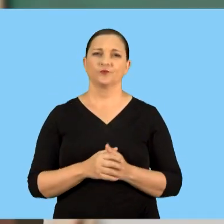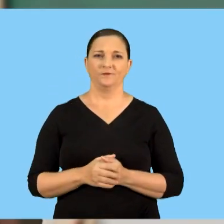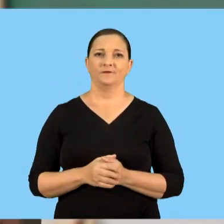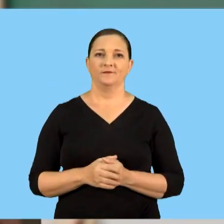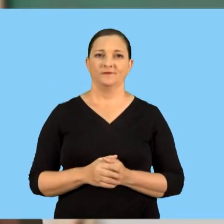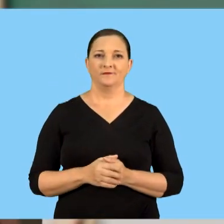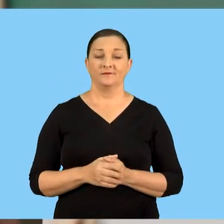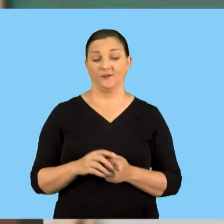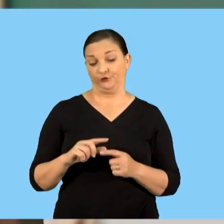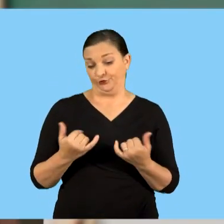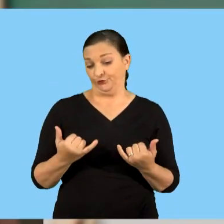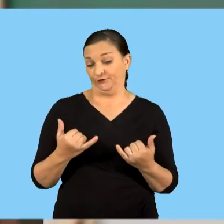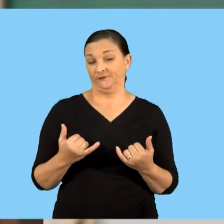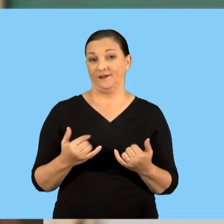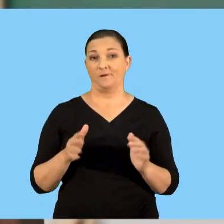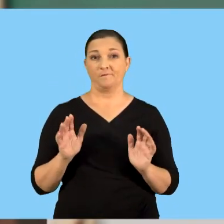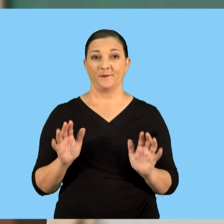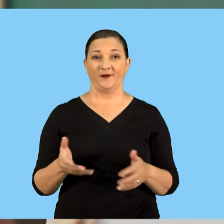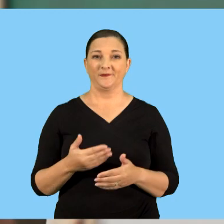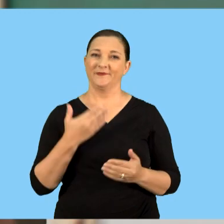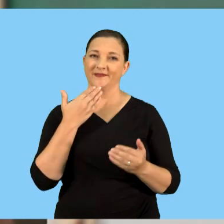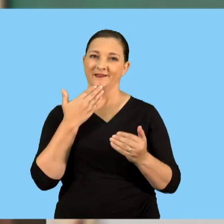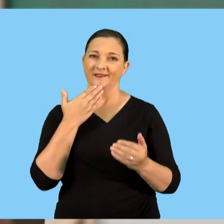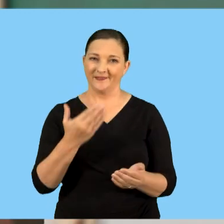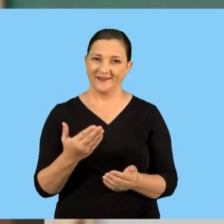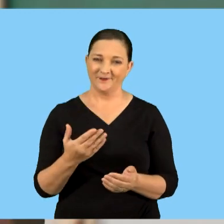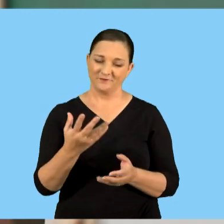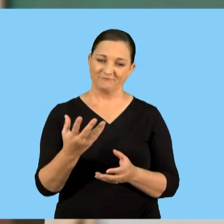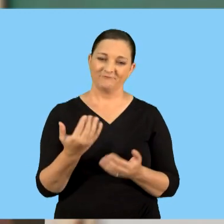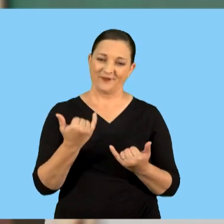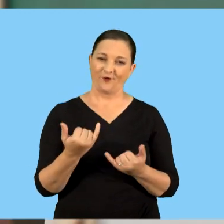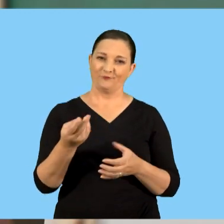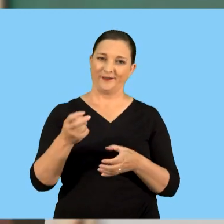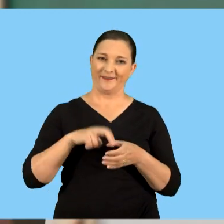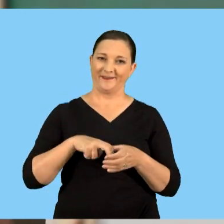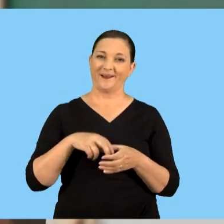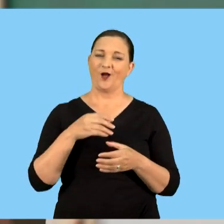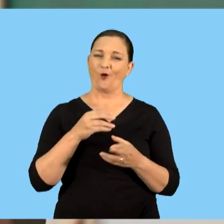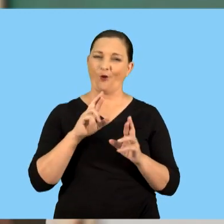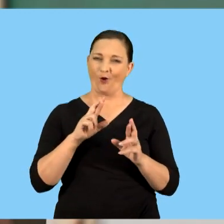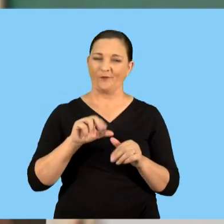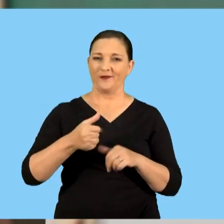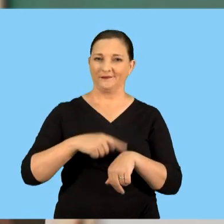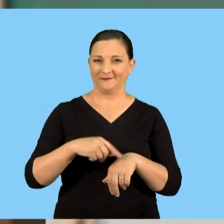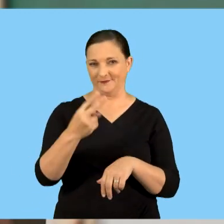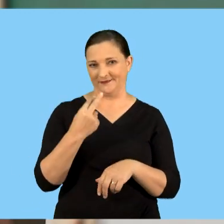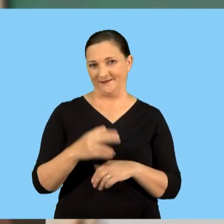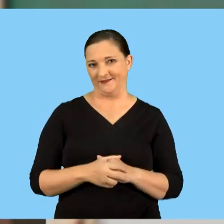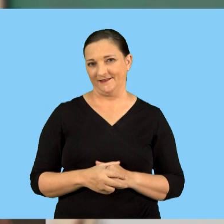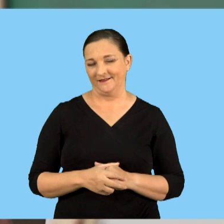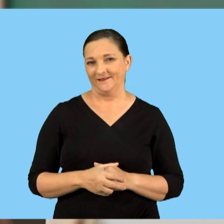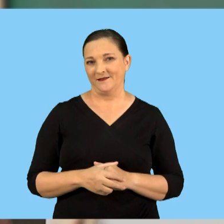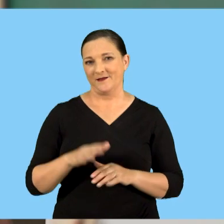faith in you. I know that you will. That is it for today's lesson. Thank you for being with us, and I hope to